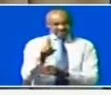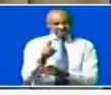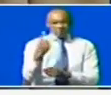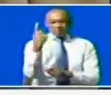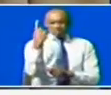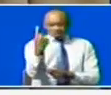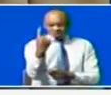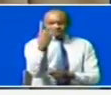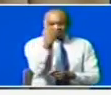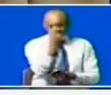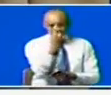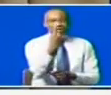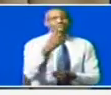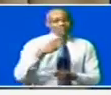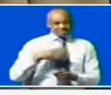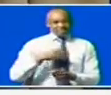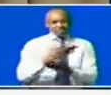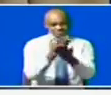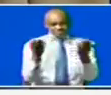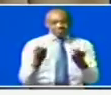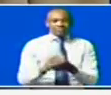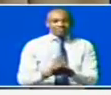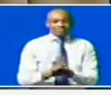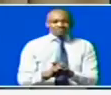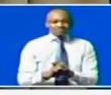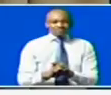each and every one of us.